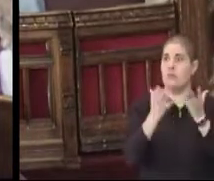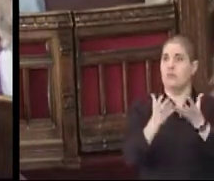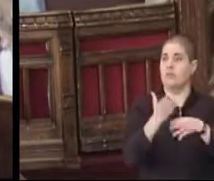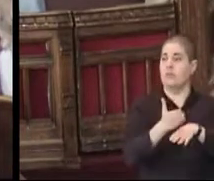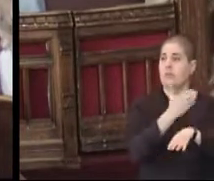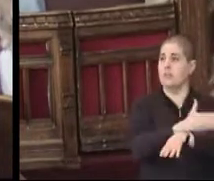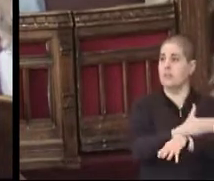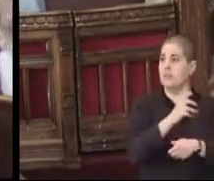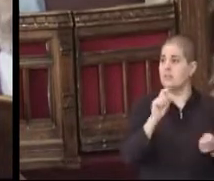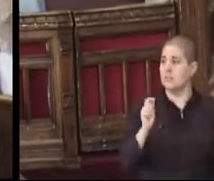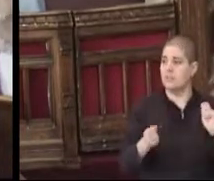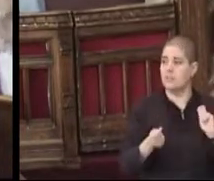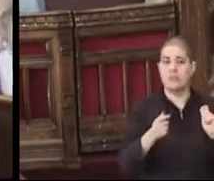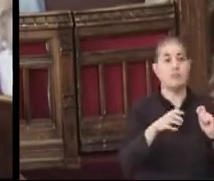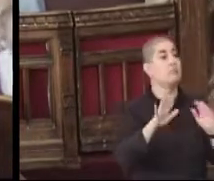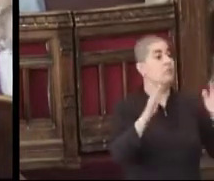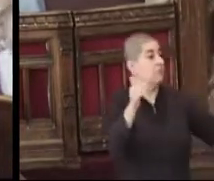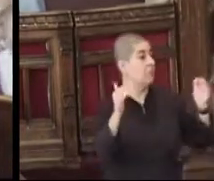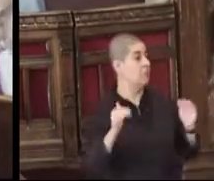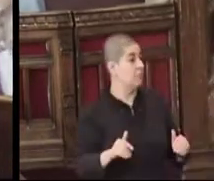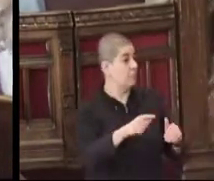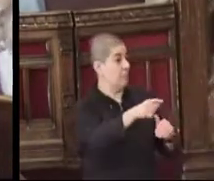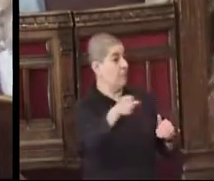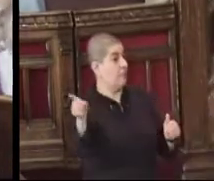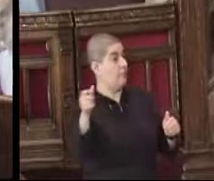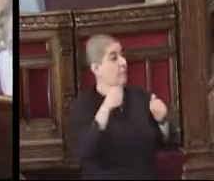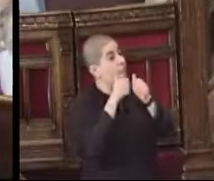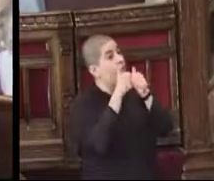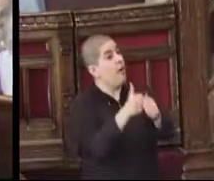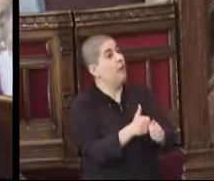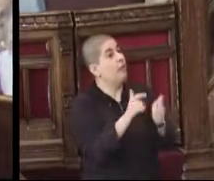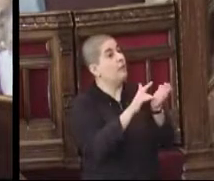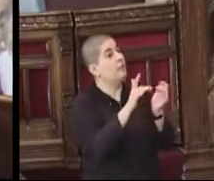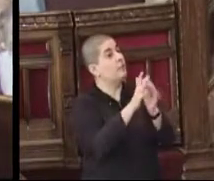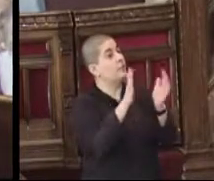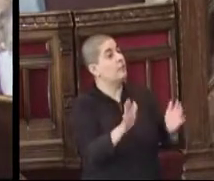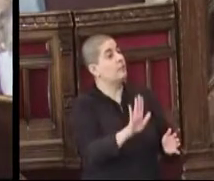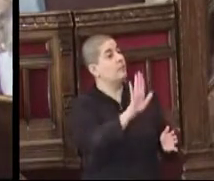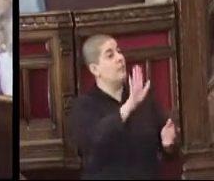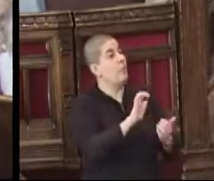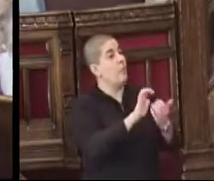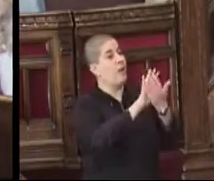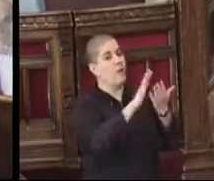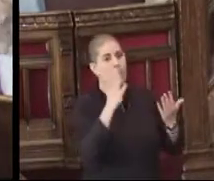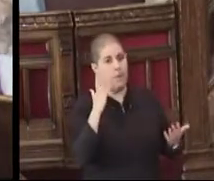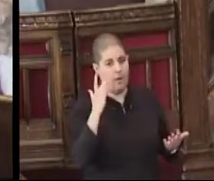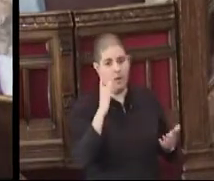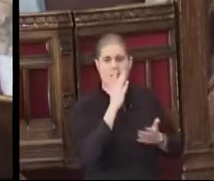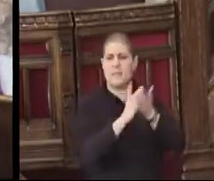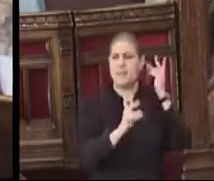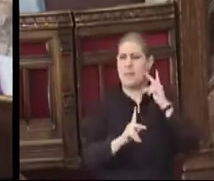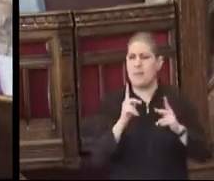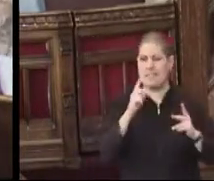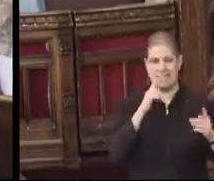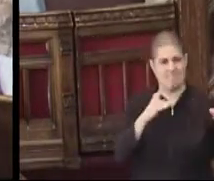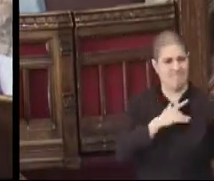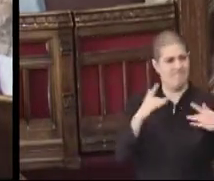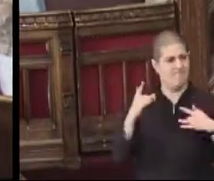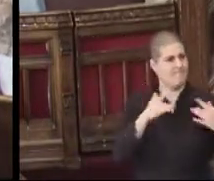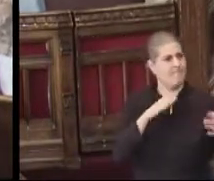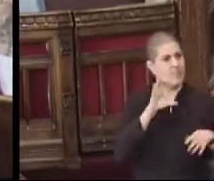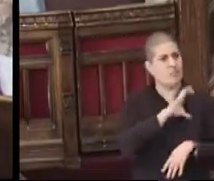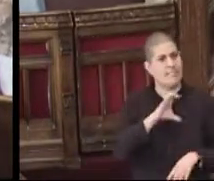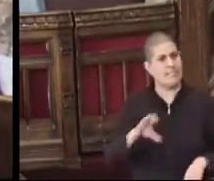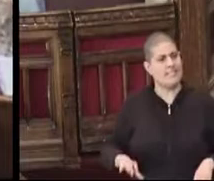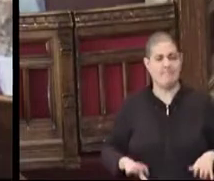So, why follow the way of Jesus? When I talk to people who say they have a problem with Christianity or